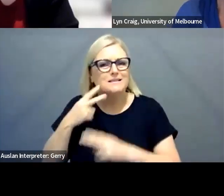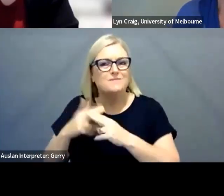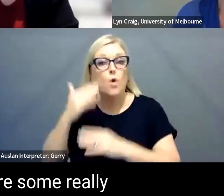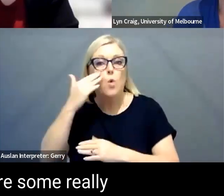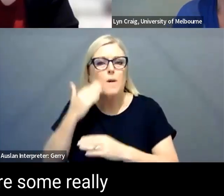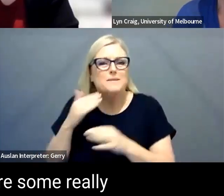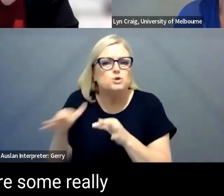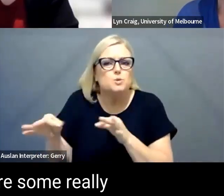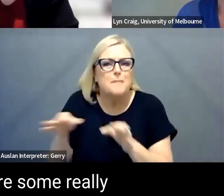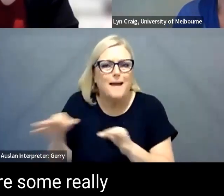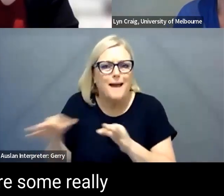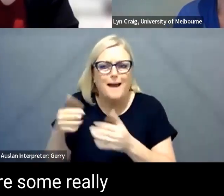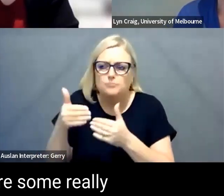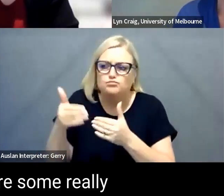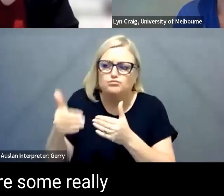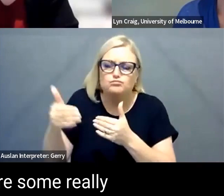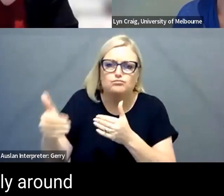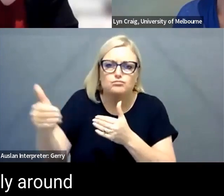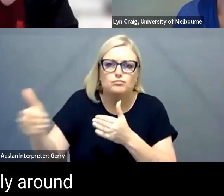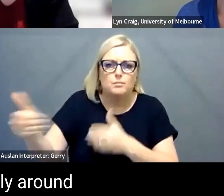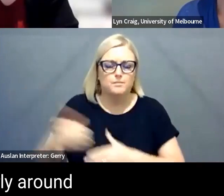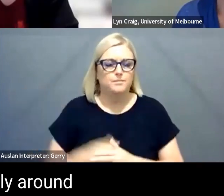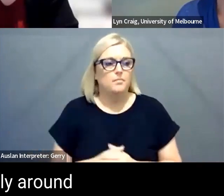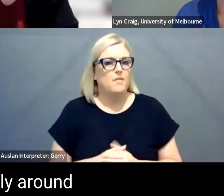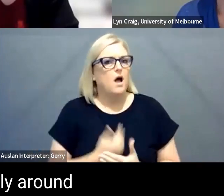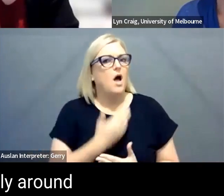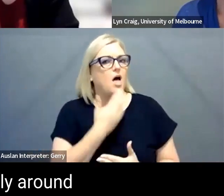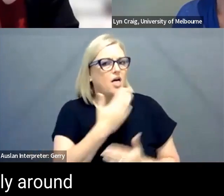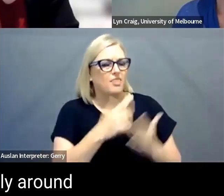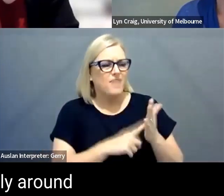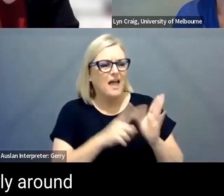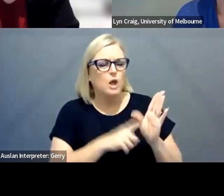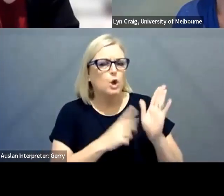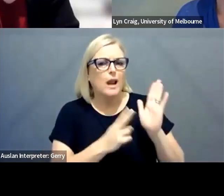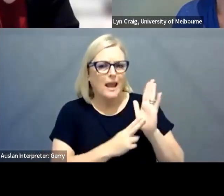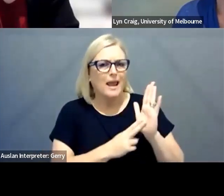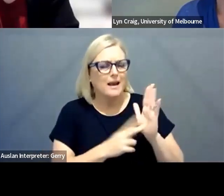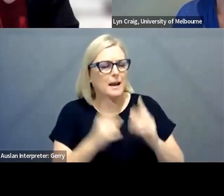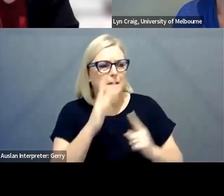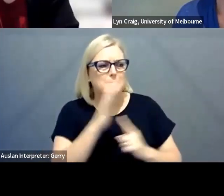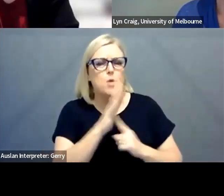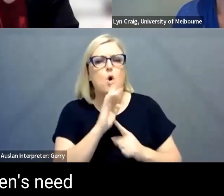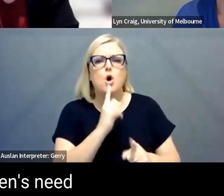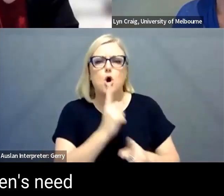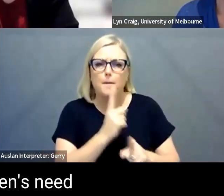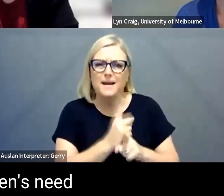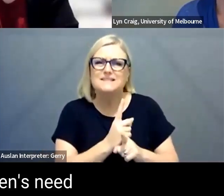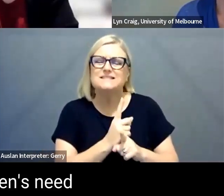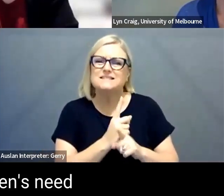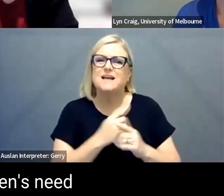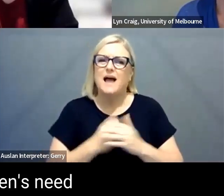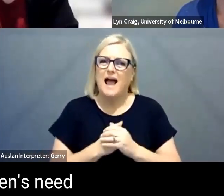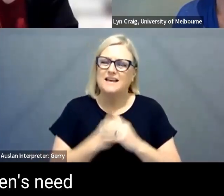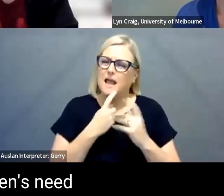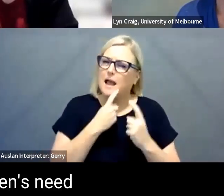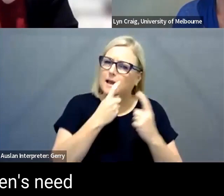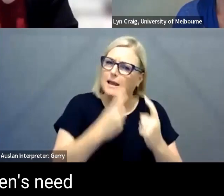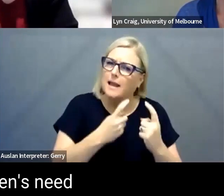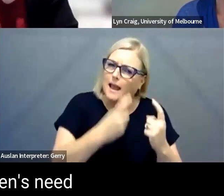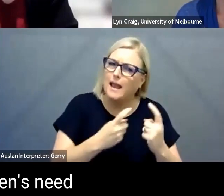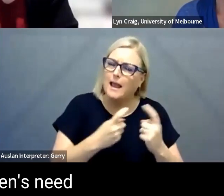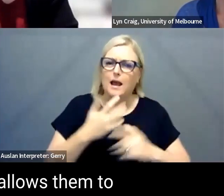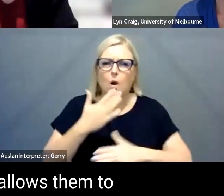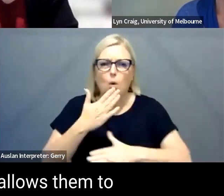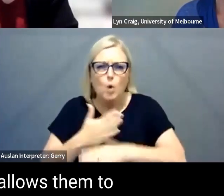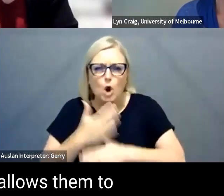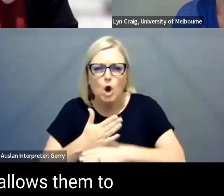Thanks, Lynn. I think there's some really important points, particularly around the intersection between care and work, and women's need for